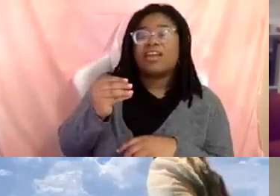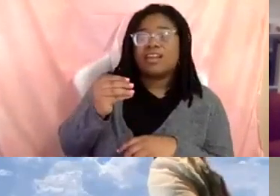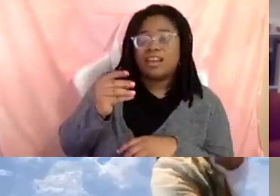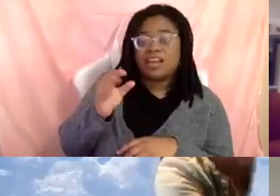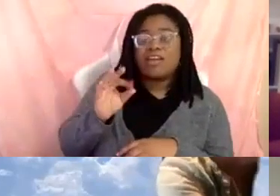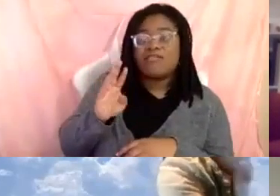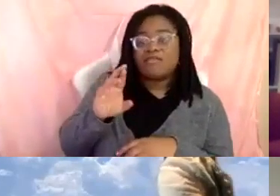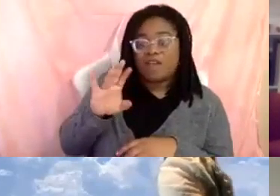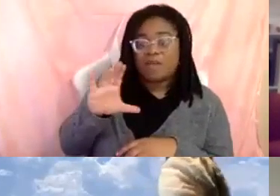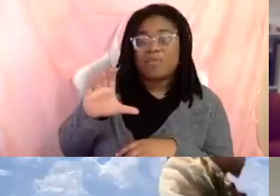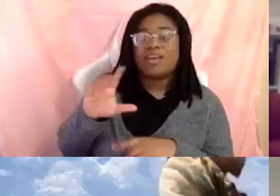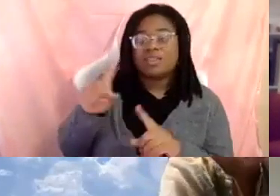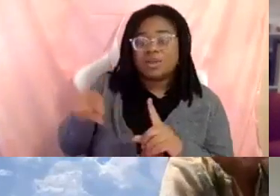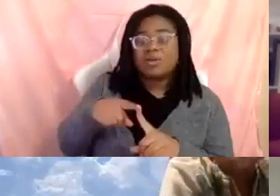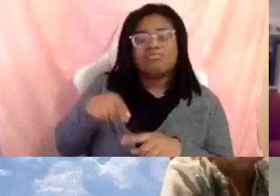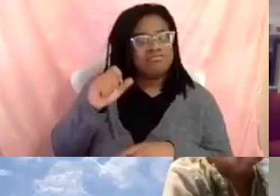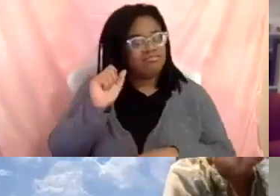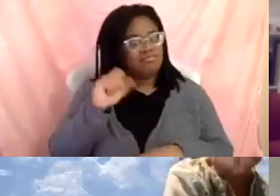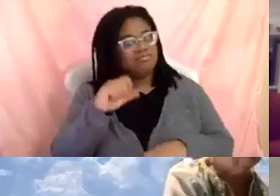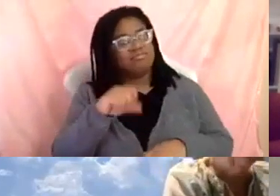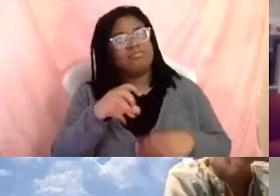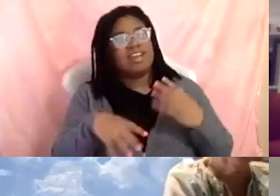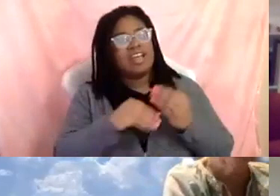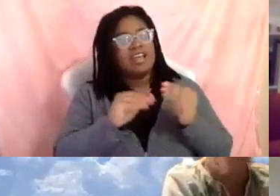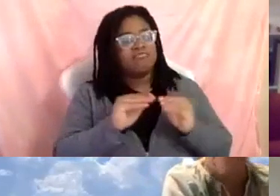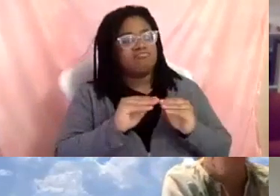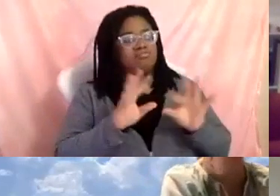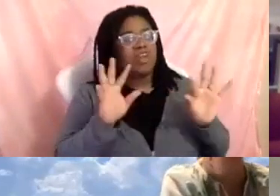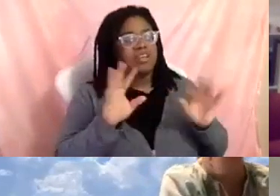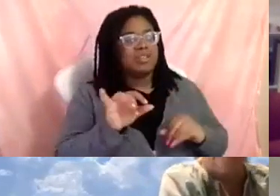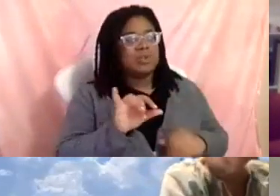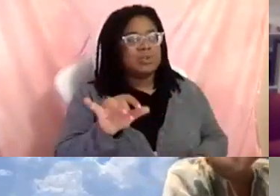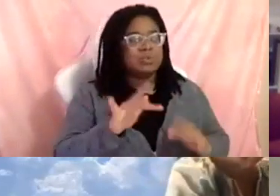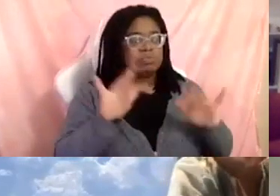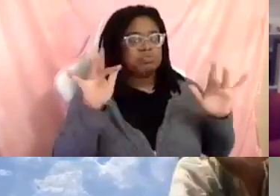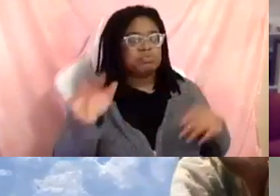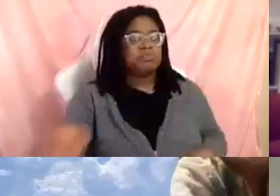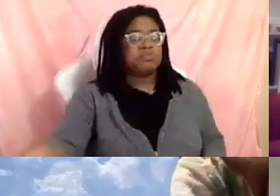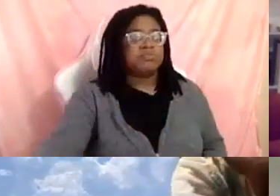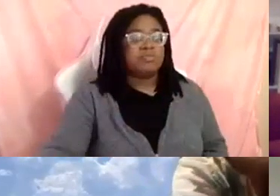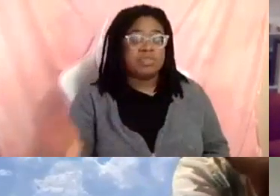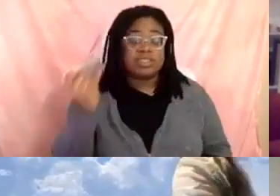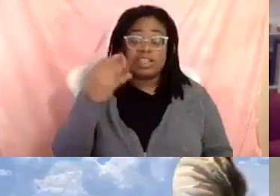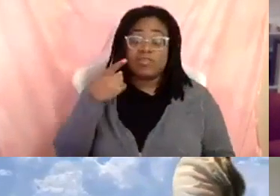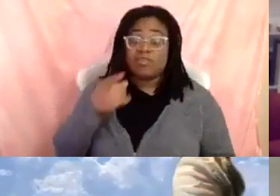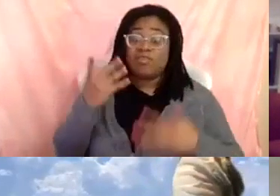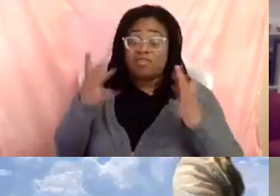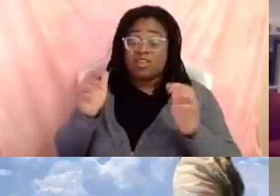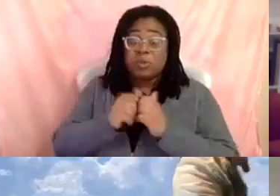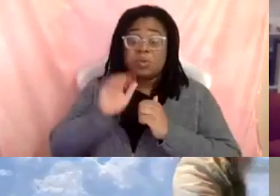so that, yeah, it adds a little brightness to it. If you're finished with